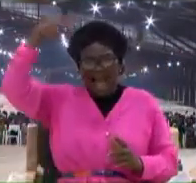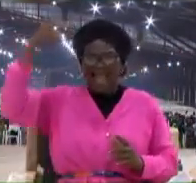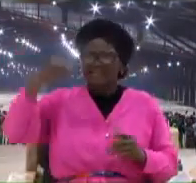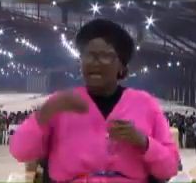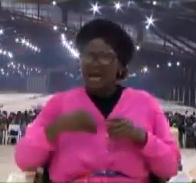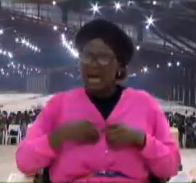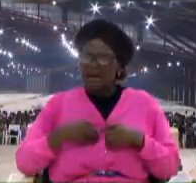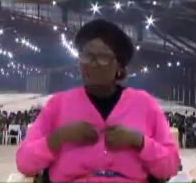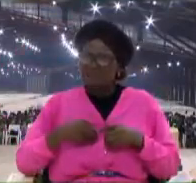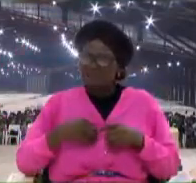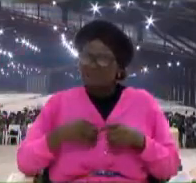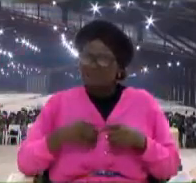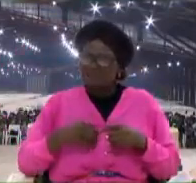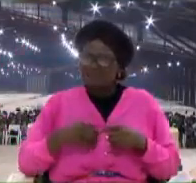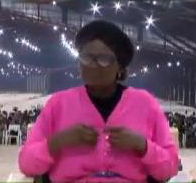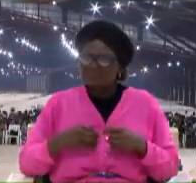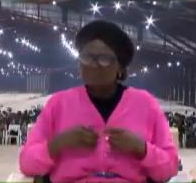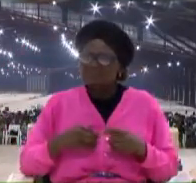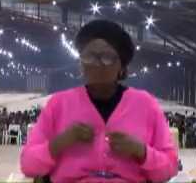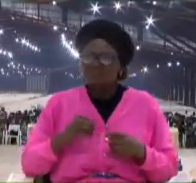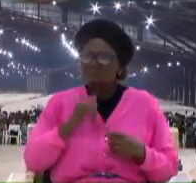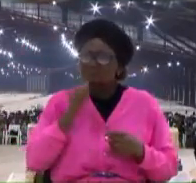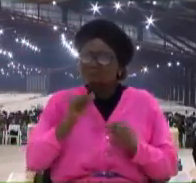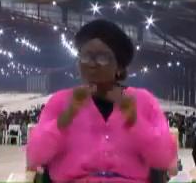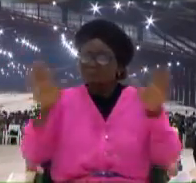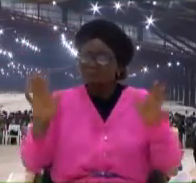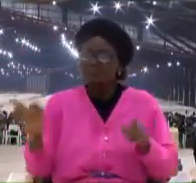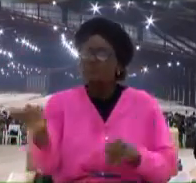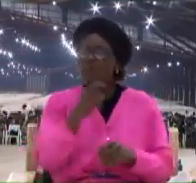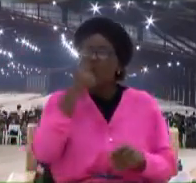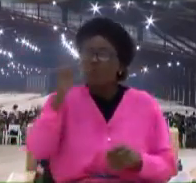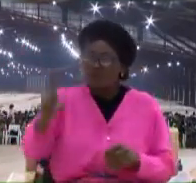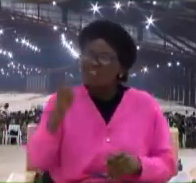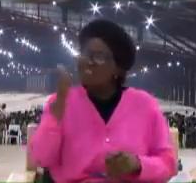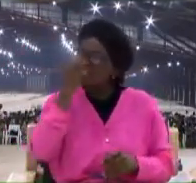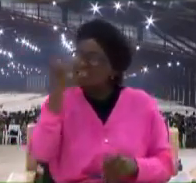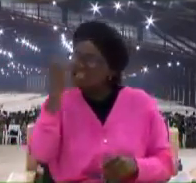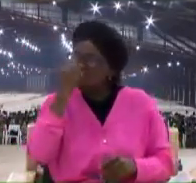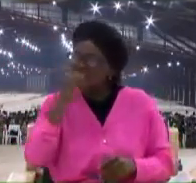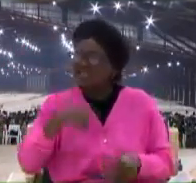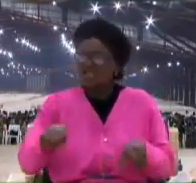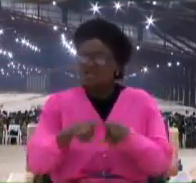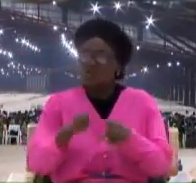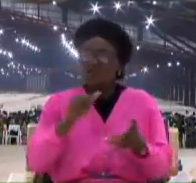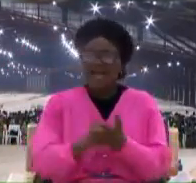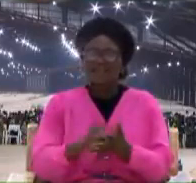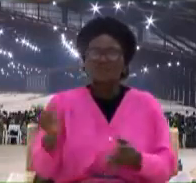you must eat in order to continue to shine.